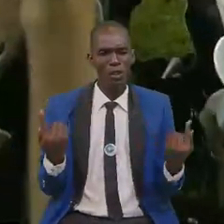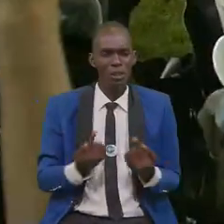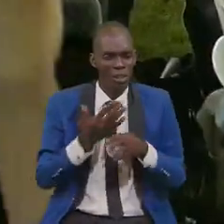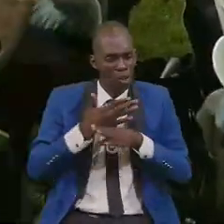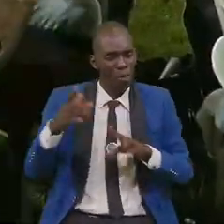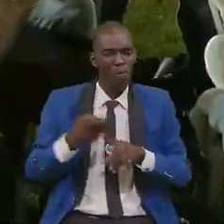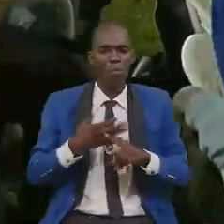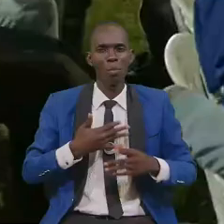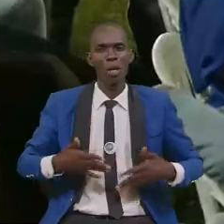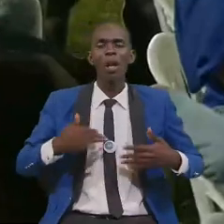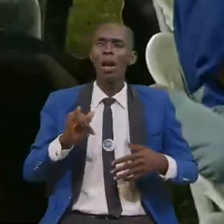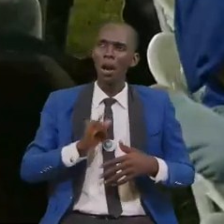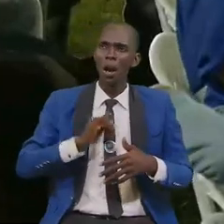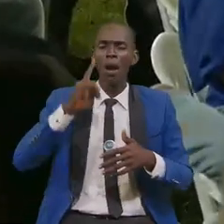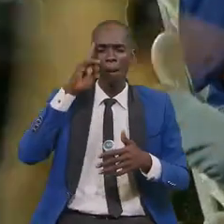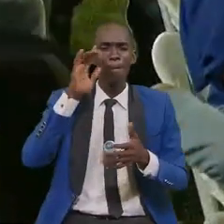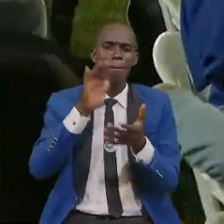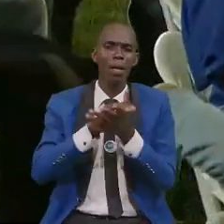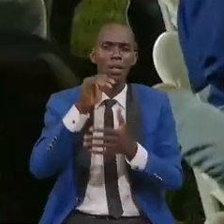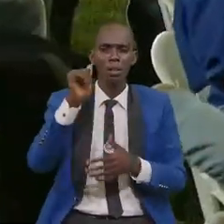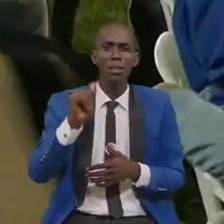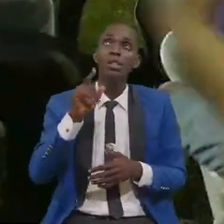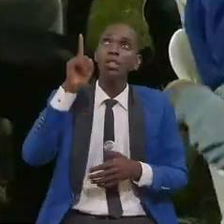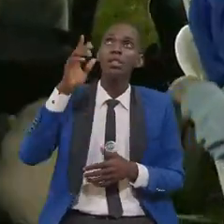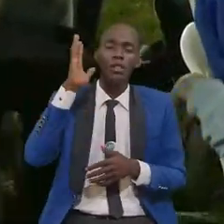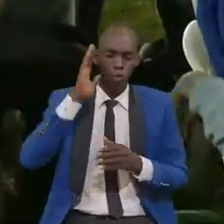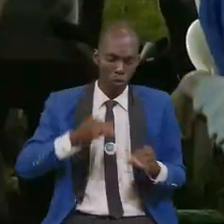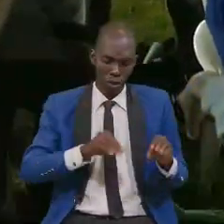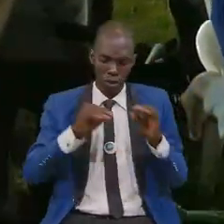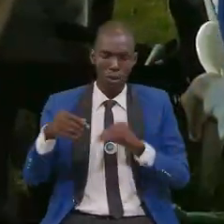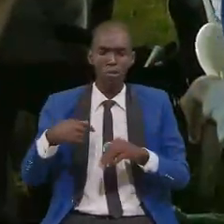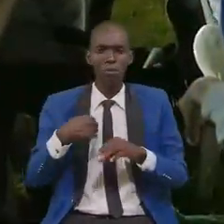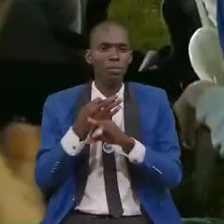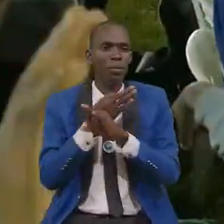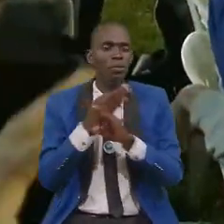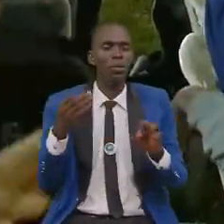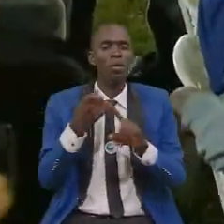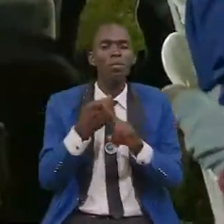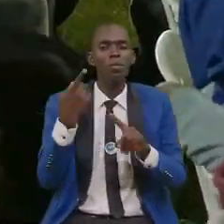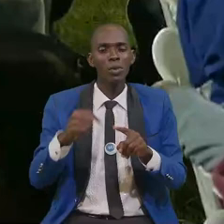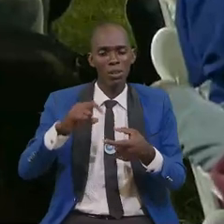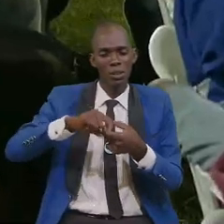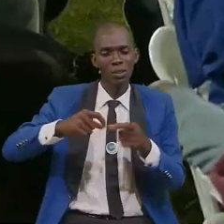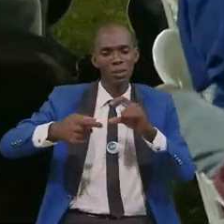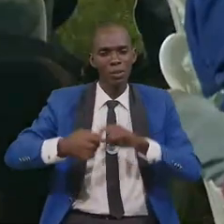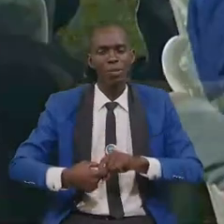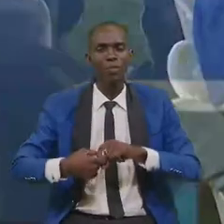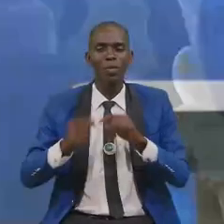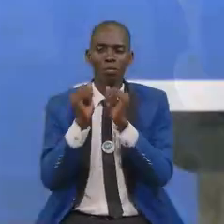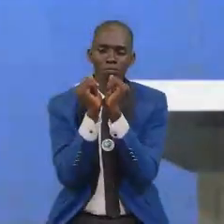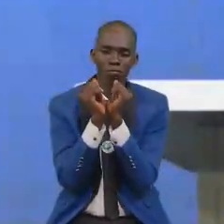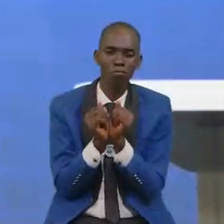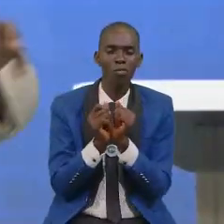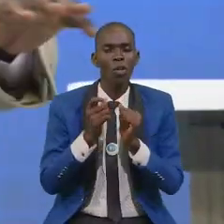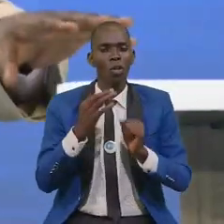tonight. I believe he will set me free from the chains and the shackles of my